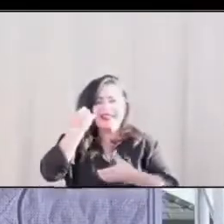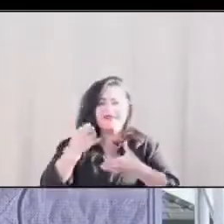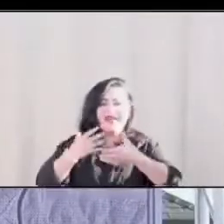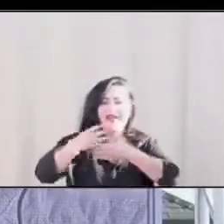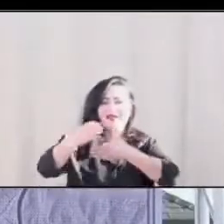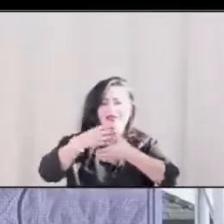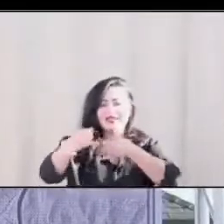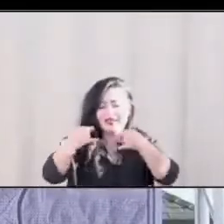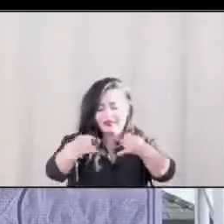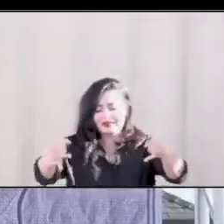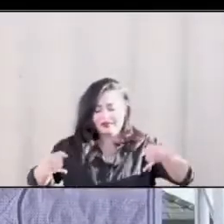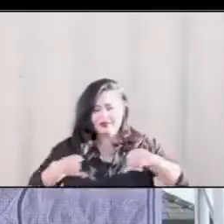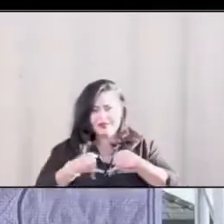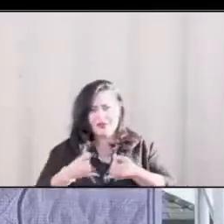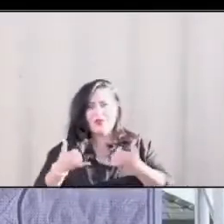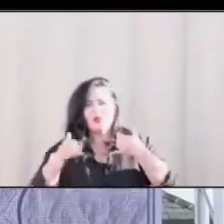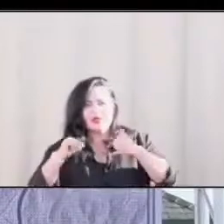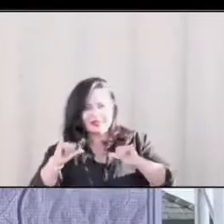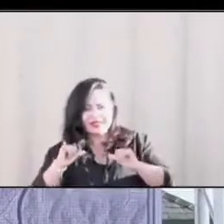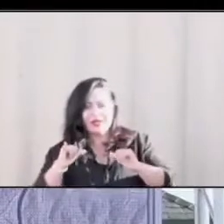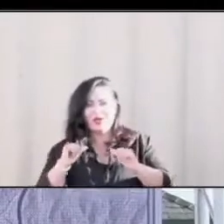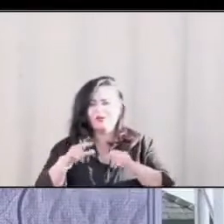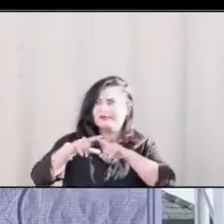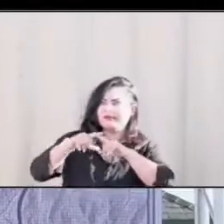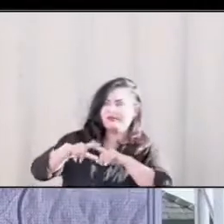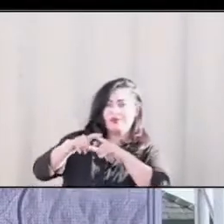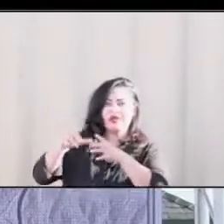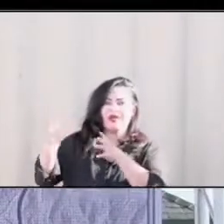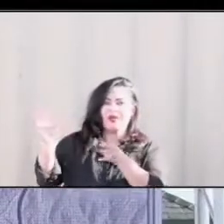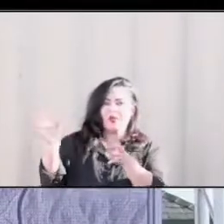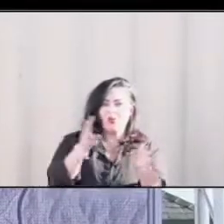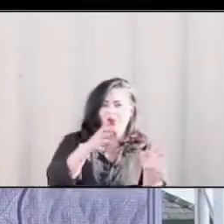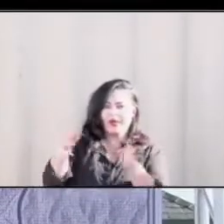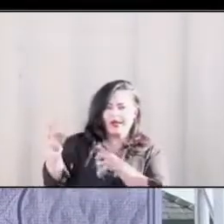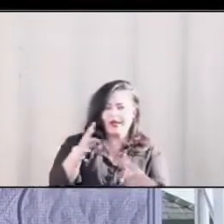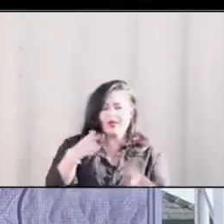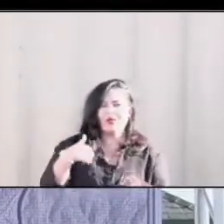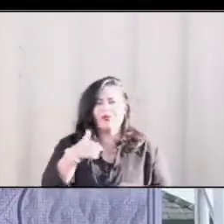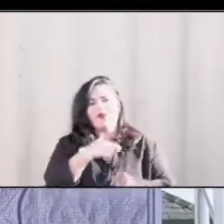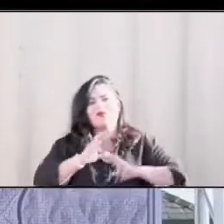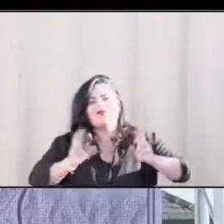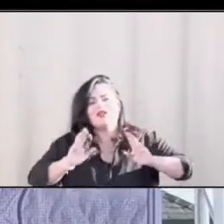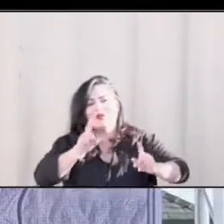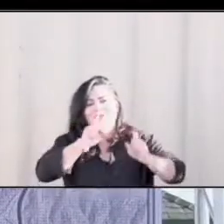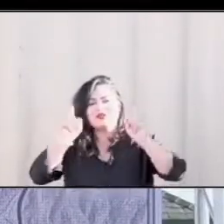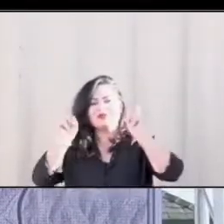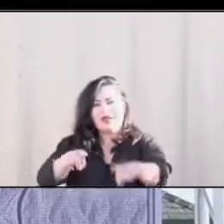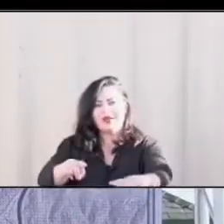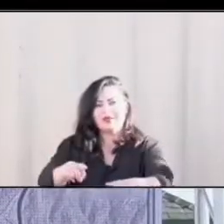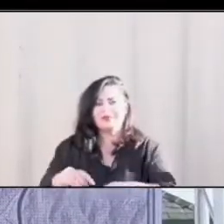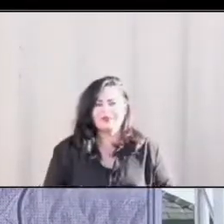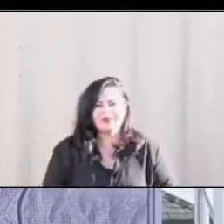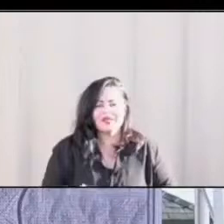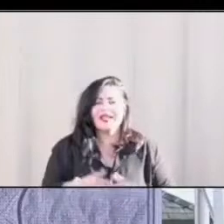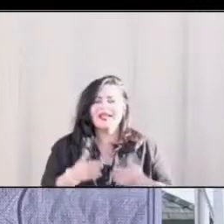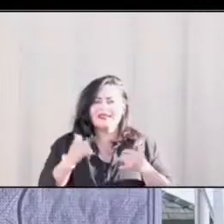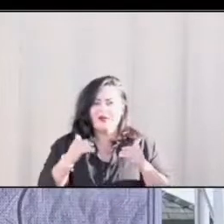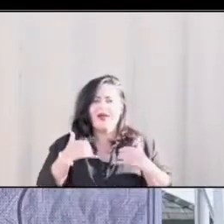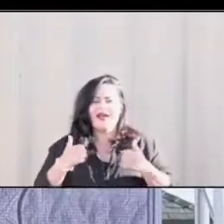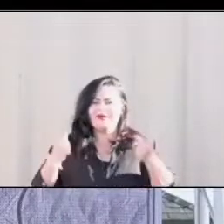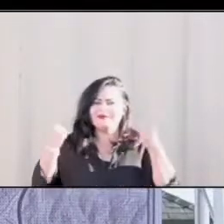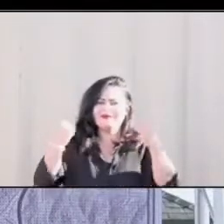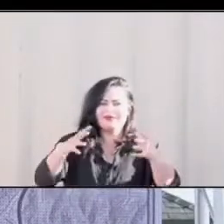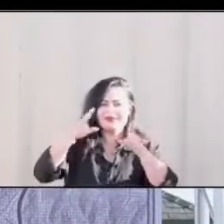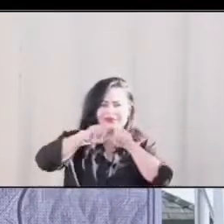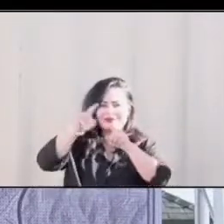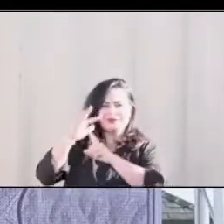the area, we still want to help the public with the wind, so we're going to respond and help in any way we can. We still have a robust air fleet out there that we